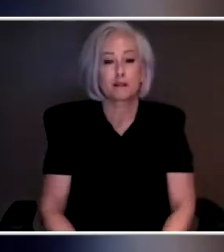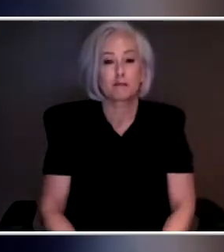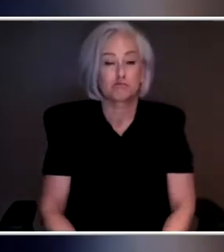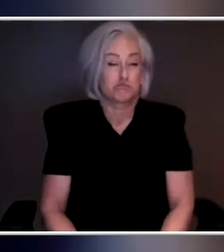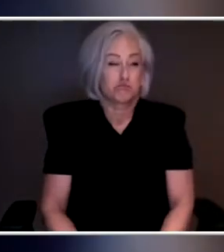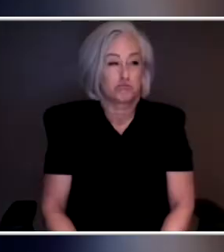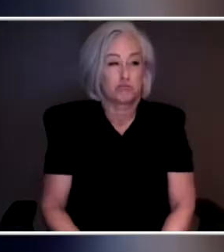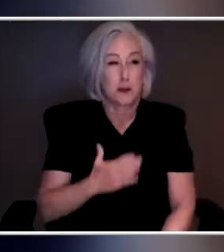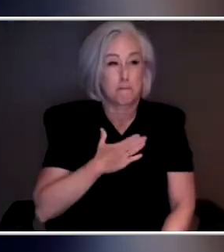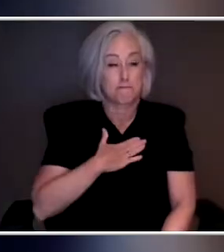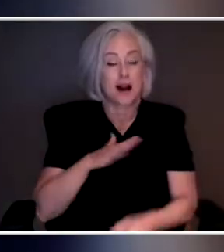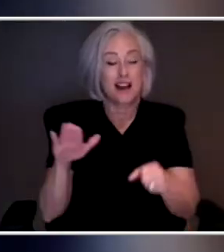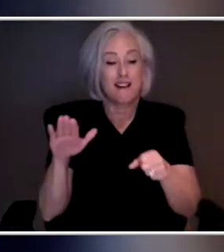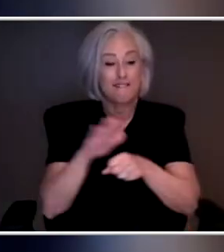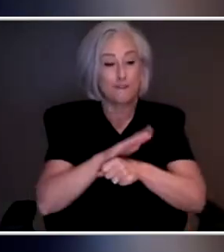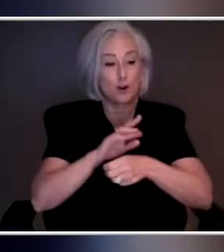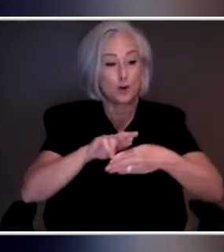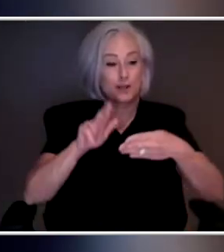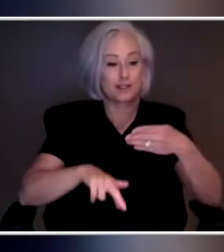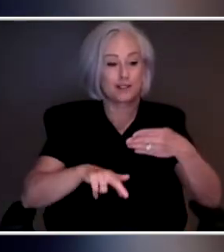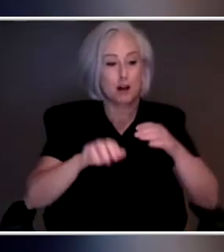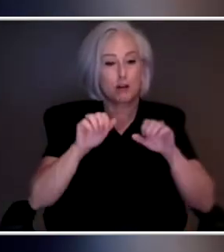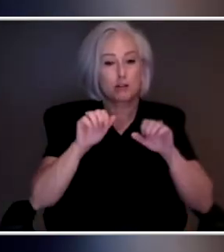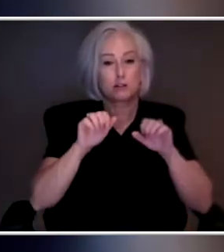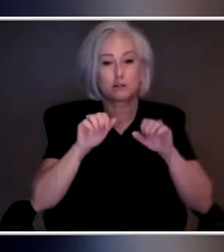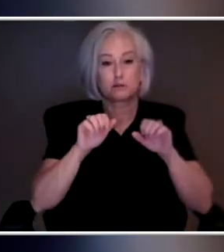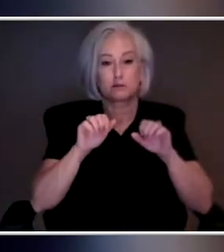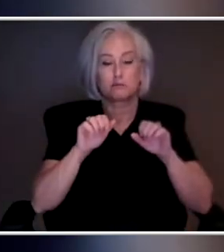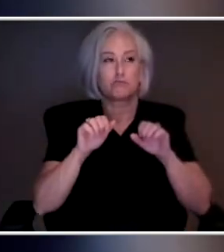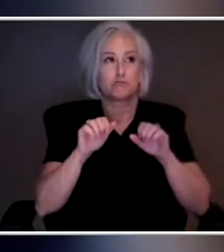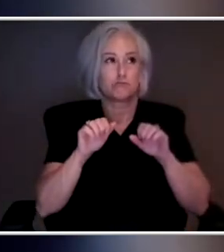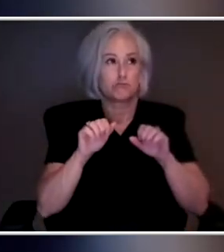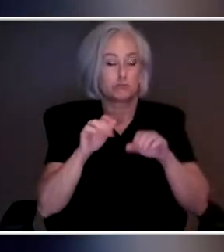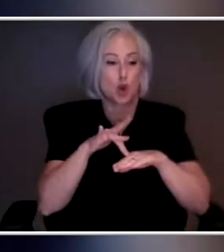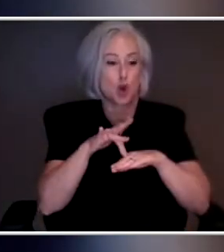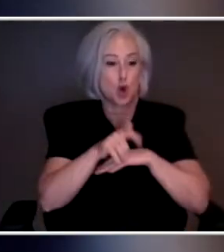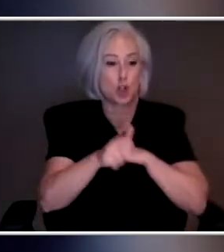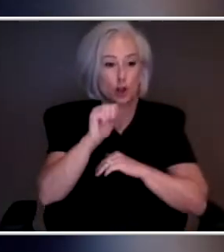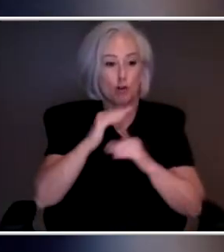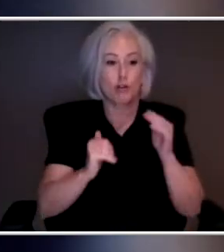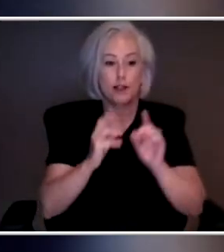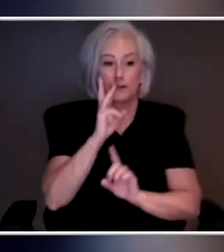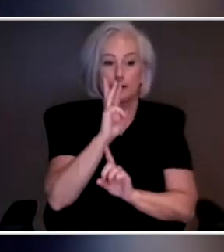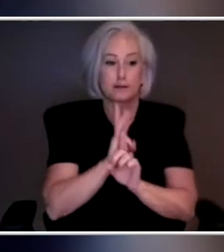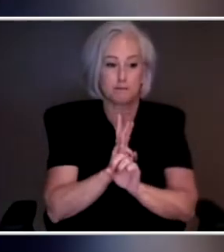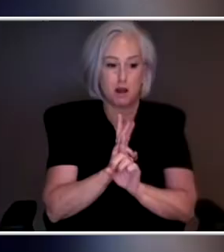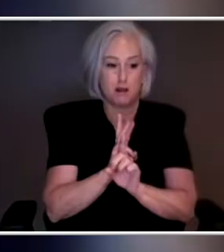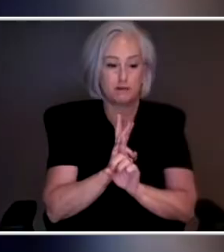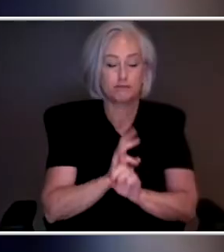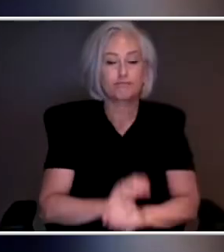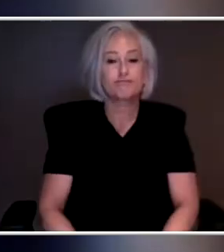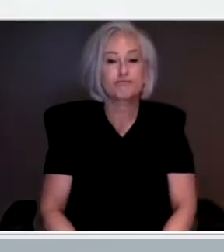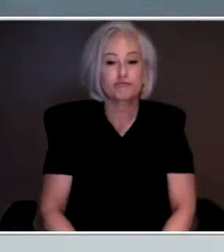my full result was probably visible even more, even earlier than 6 months. At any rate, certainly by 6 months, when I had